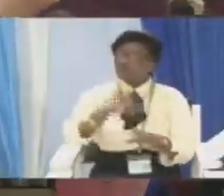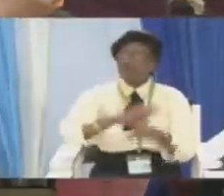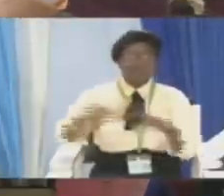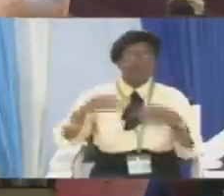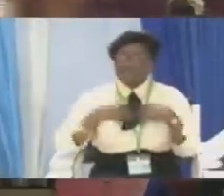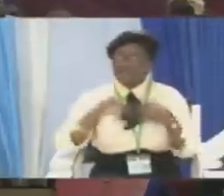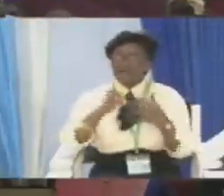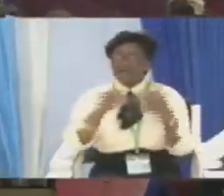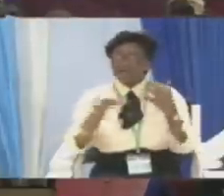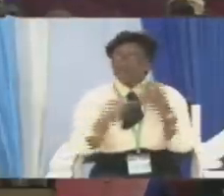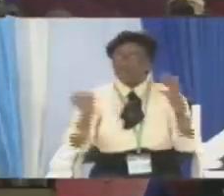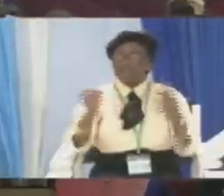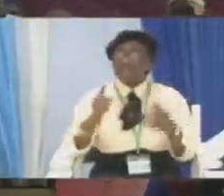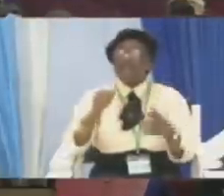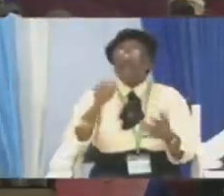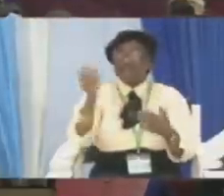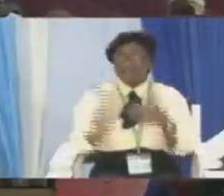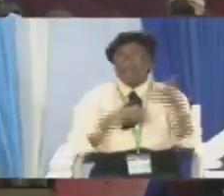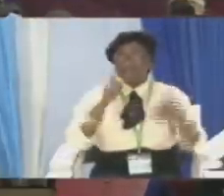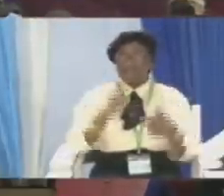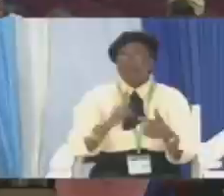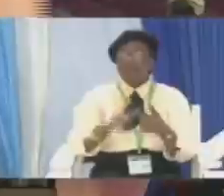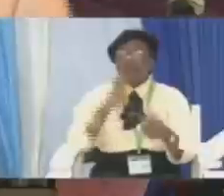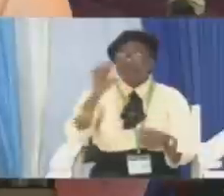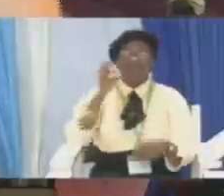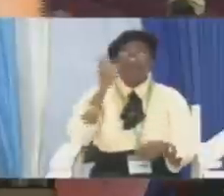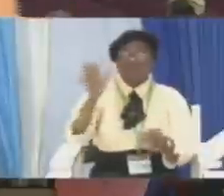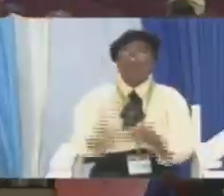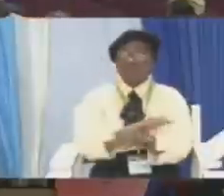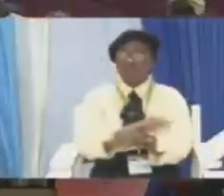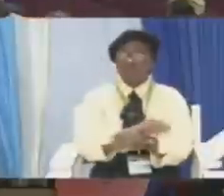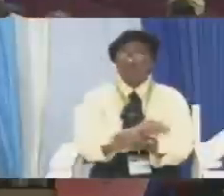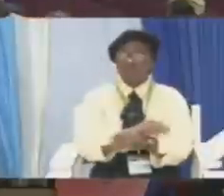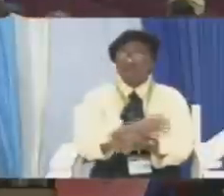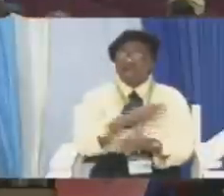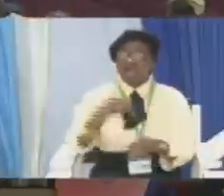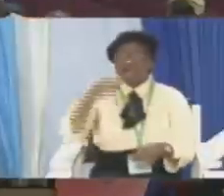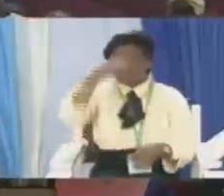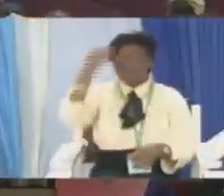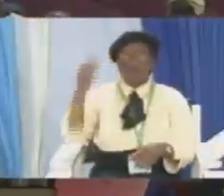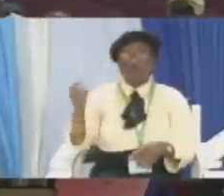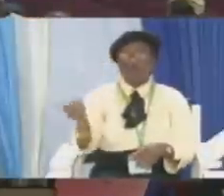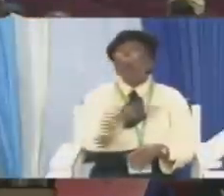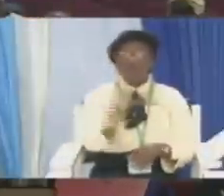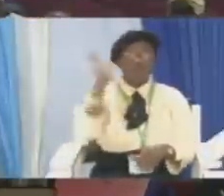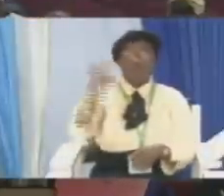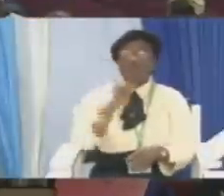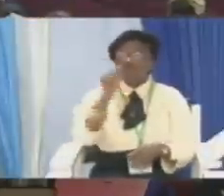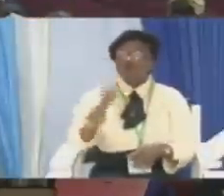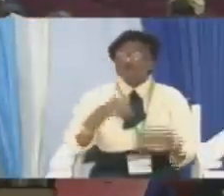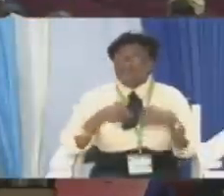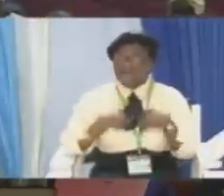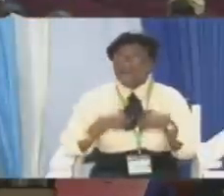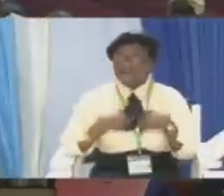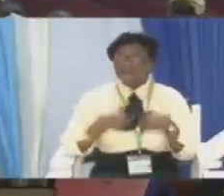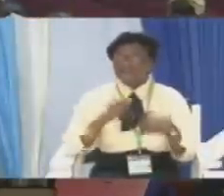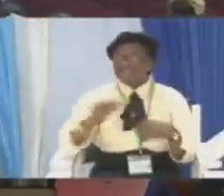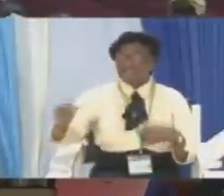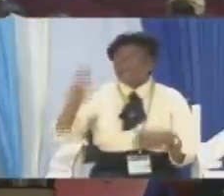than to be fruitful. And because you will not have a father, you will not have